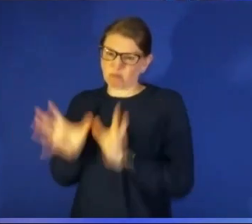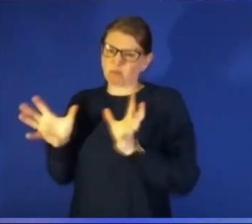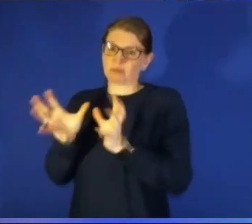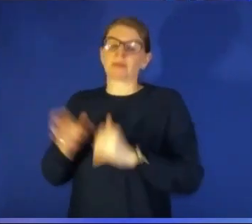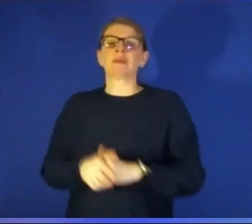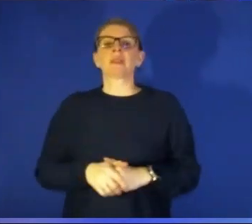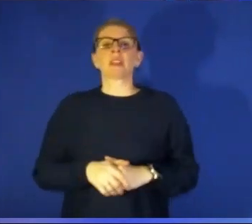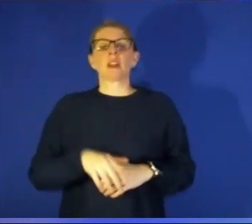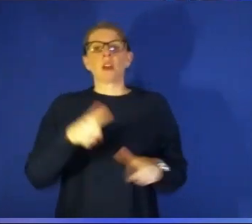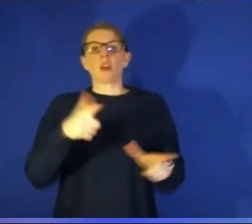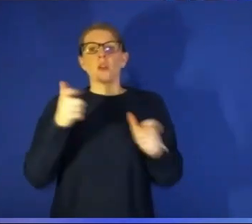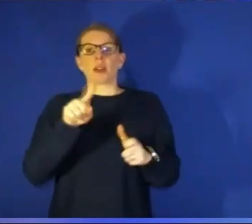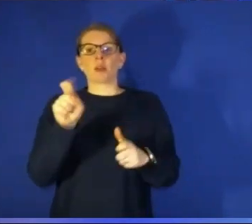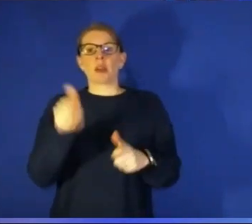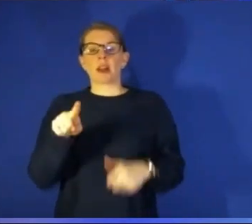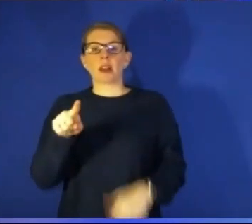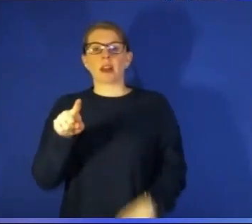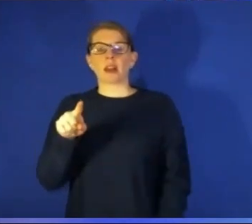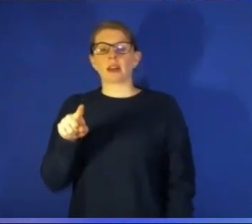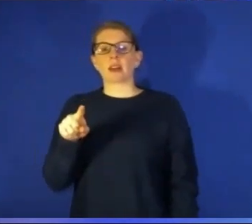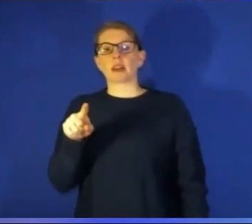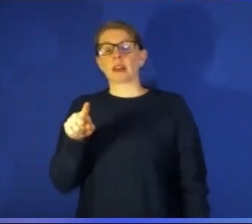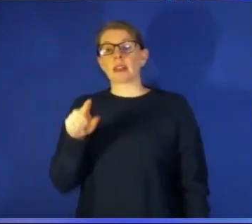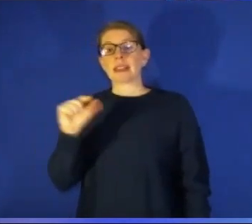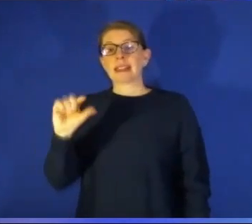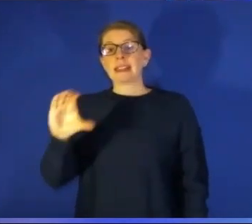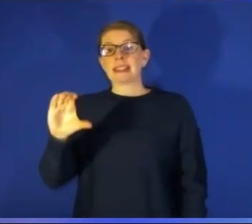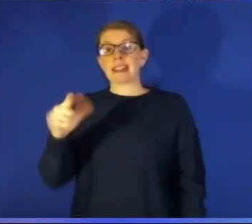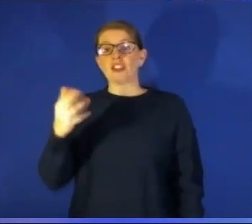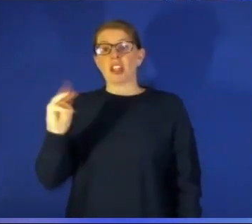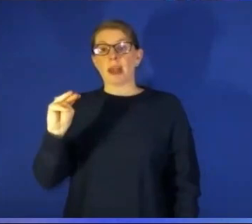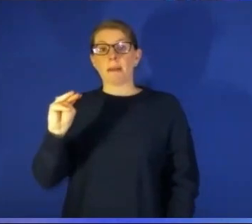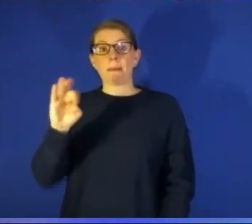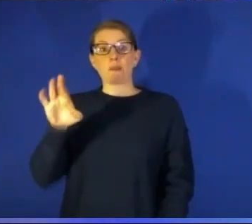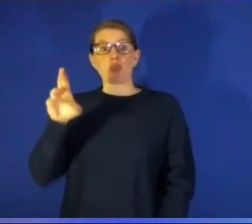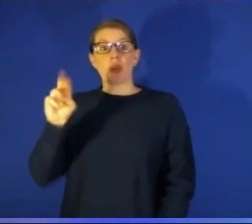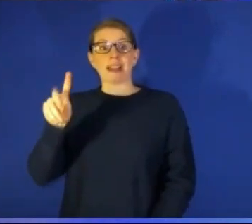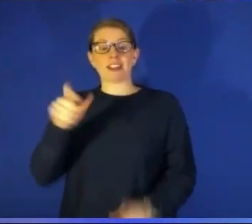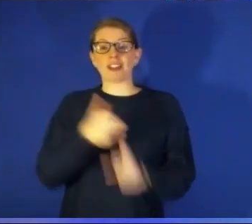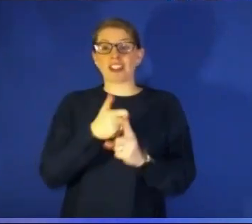Rebecca wants to know, is there a brand of CGM over another that you like? Freestyle